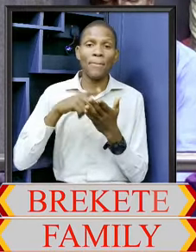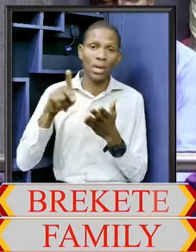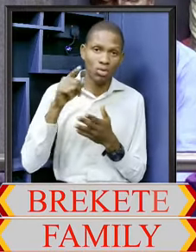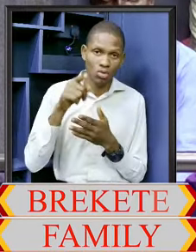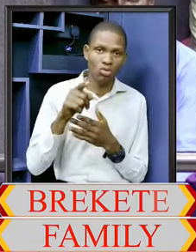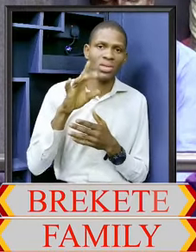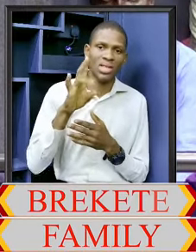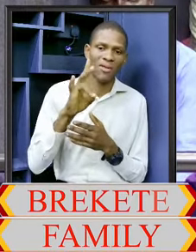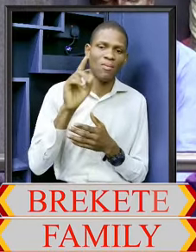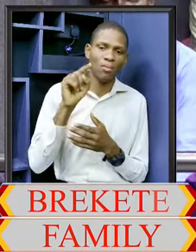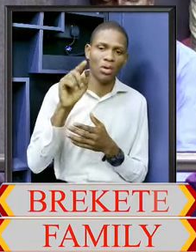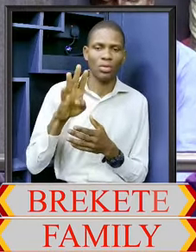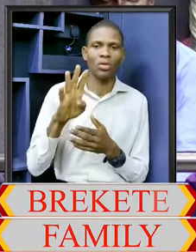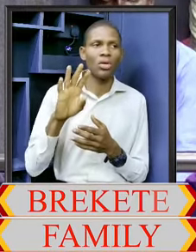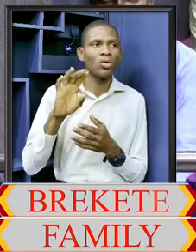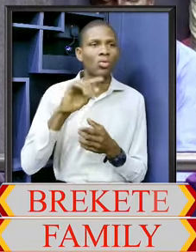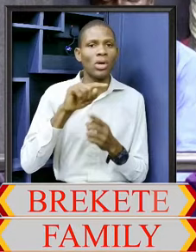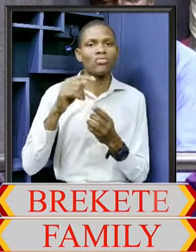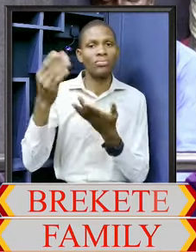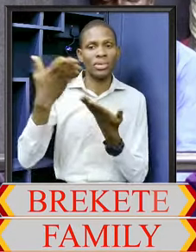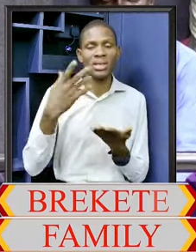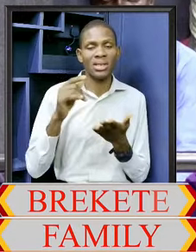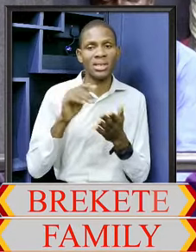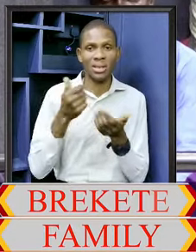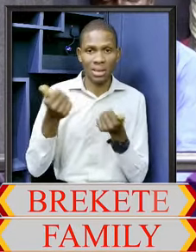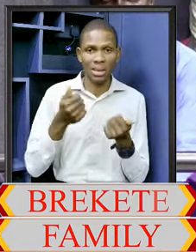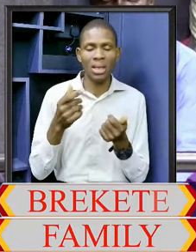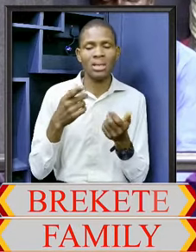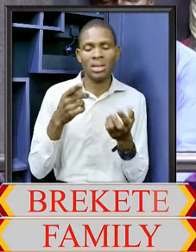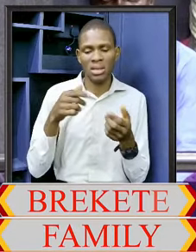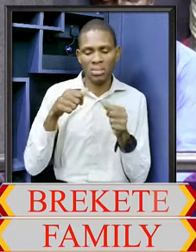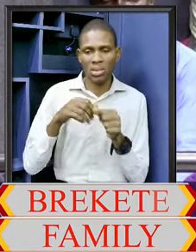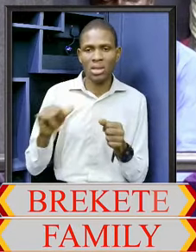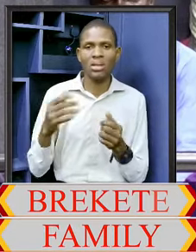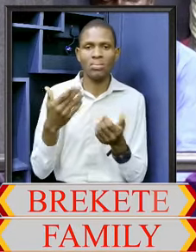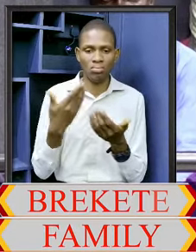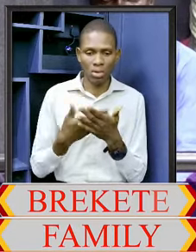the day of delivery of the car. The remaining money I will now